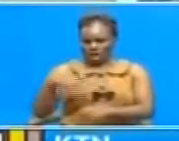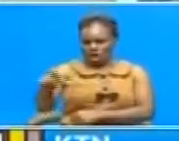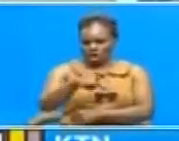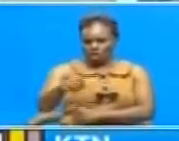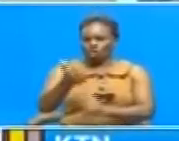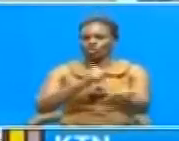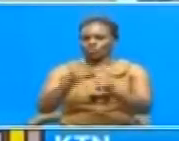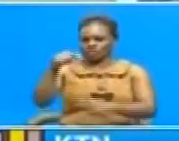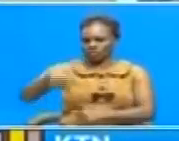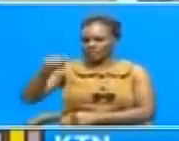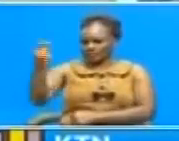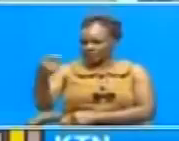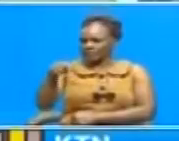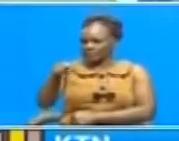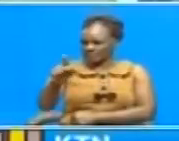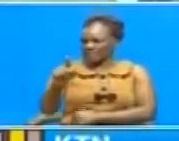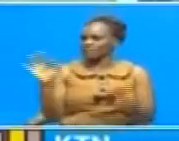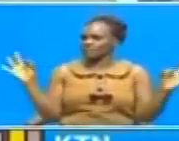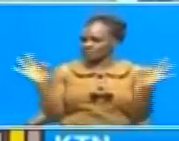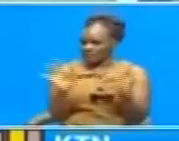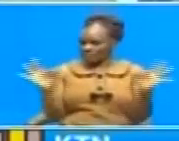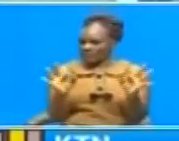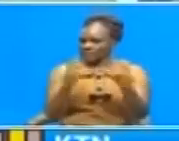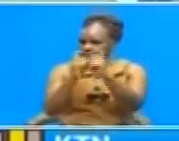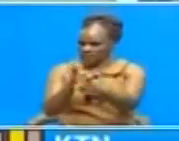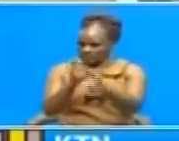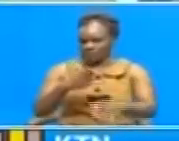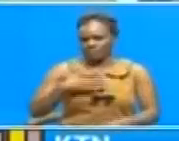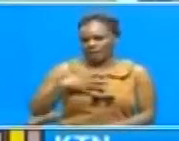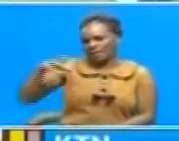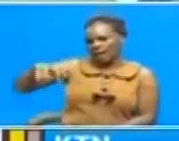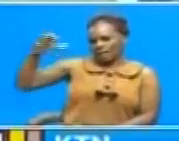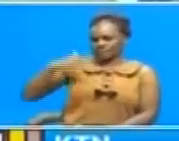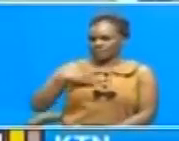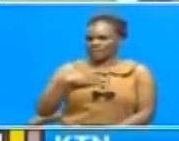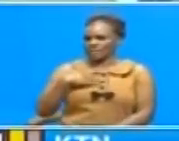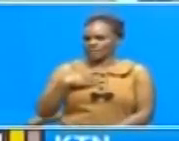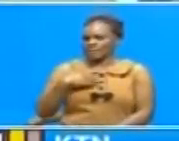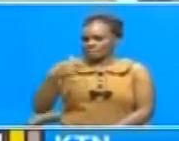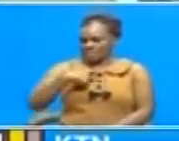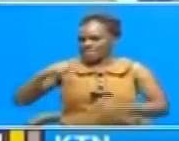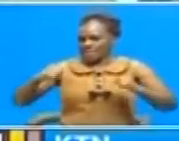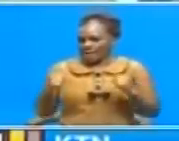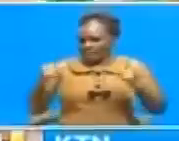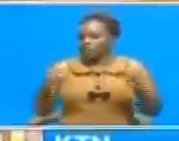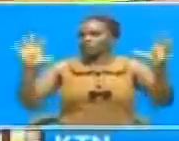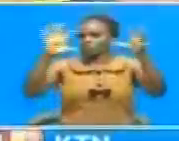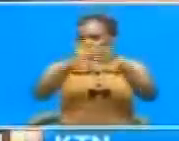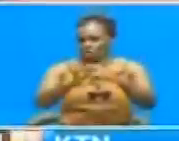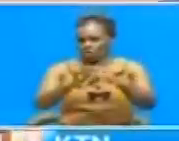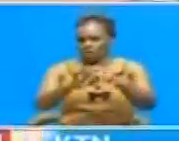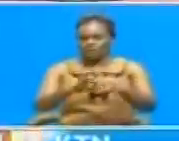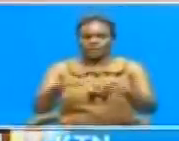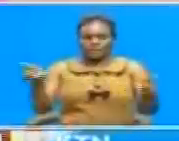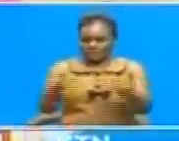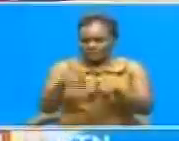tournaments here in Kenya, they were amazed with my fitness, my height and my everything. So I'm happy to join them too. Silisi